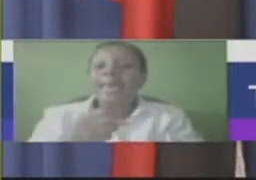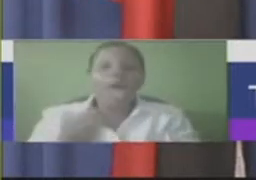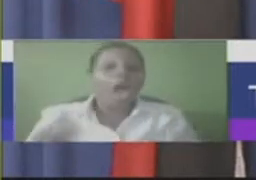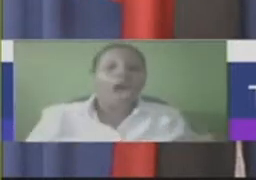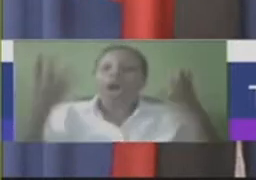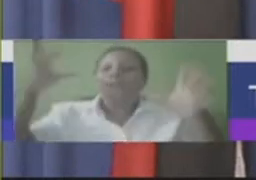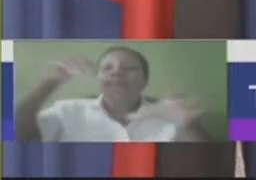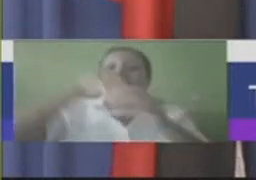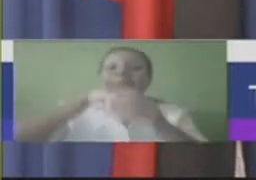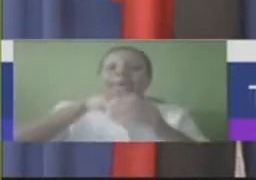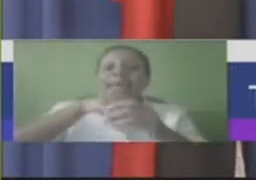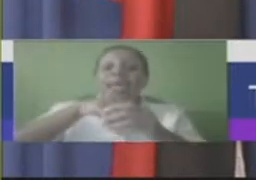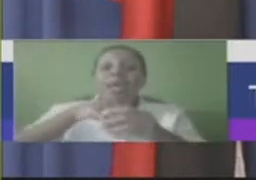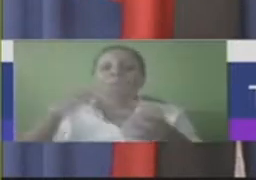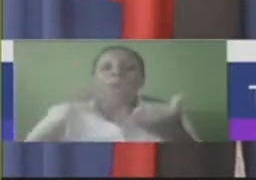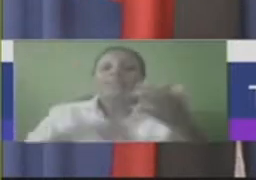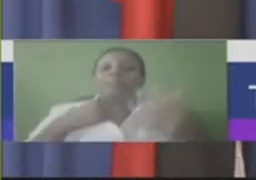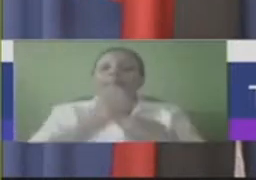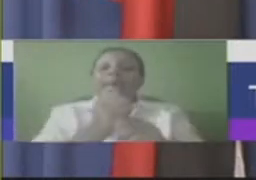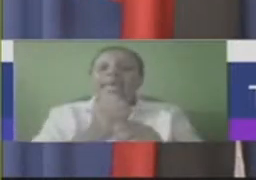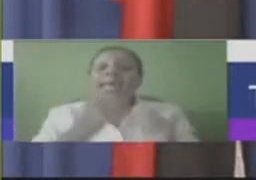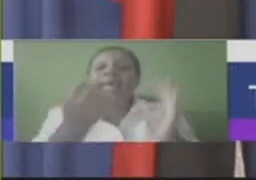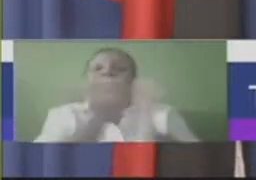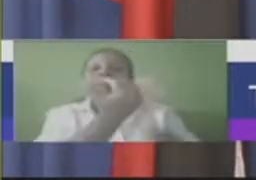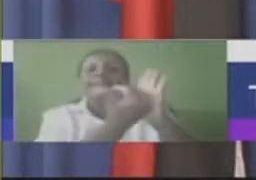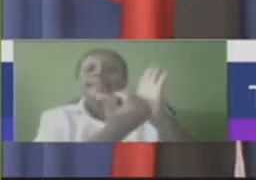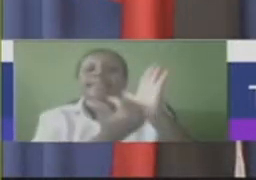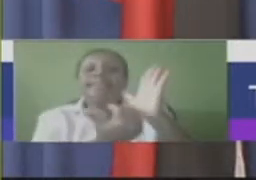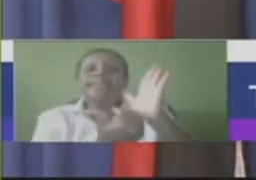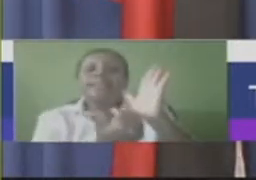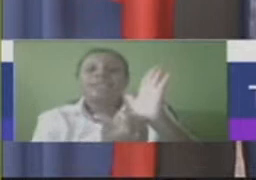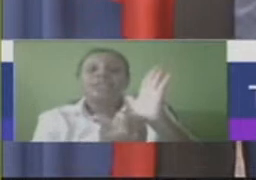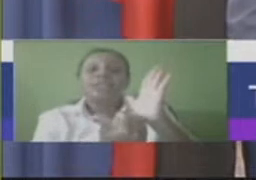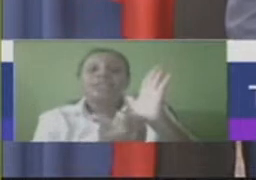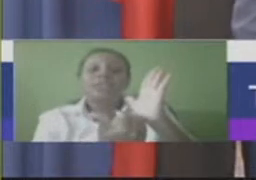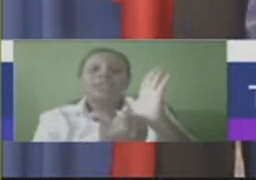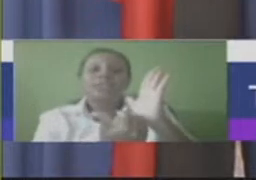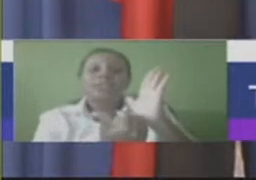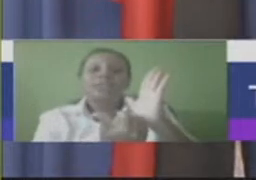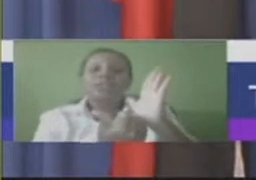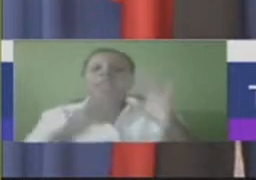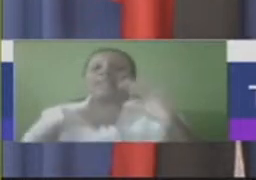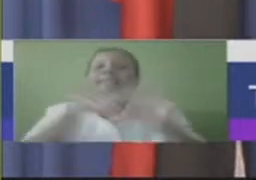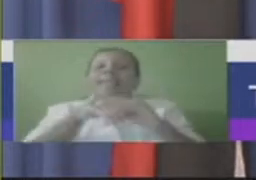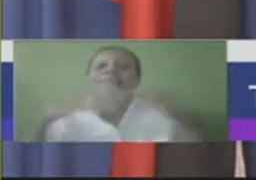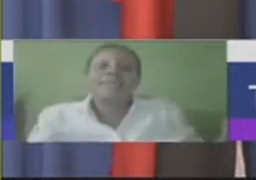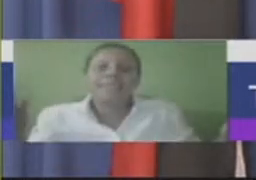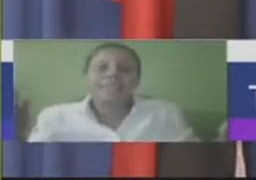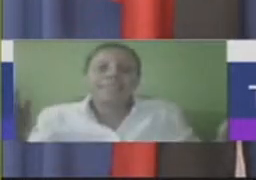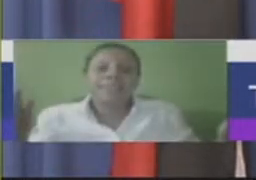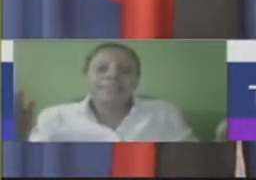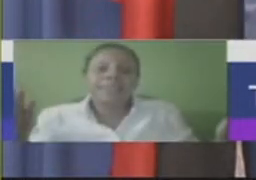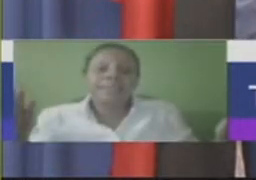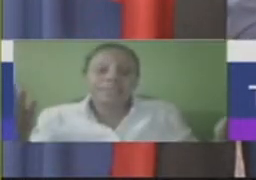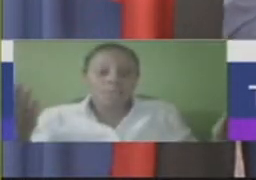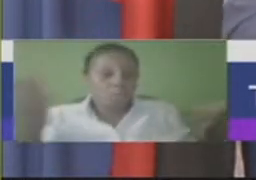a government we do know, we've had news and information of people receiving in